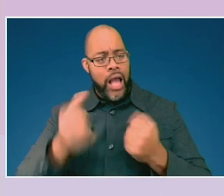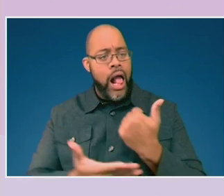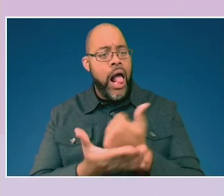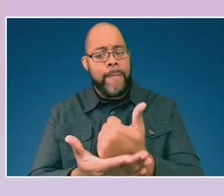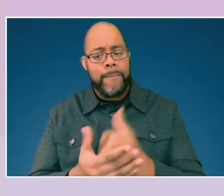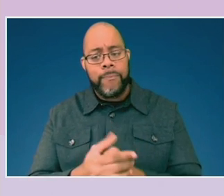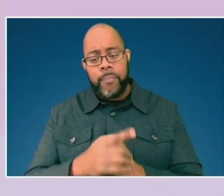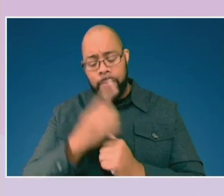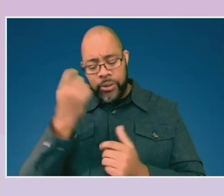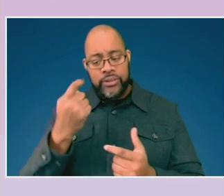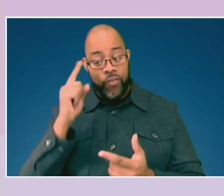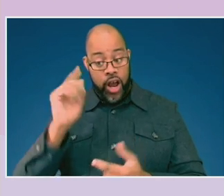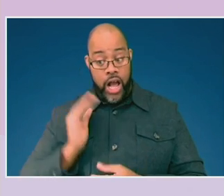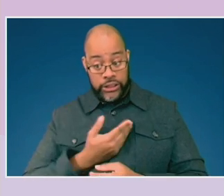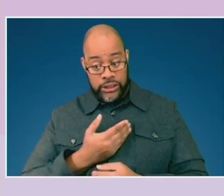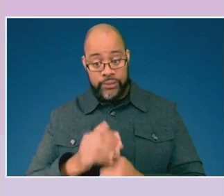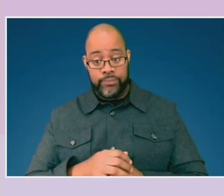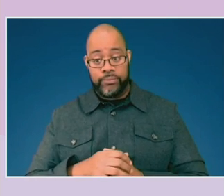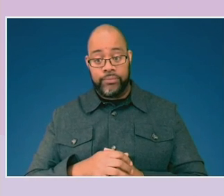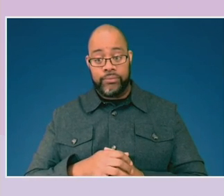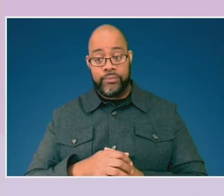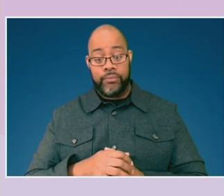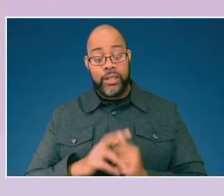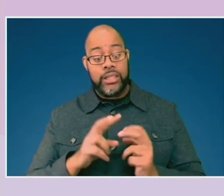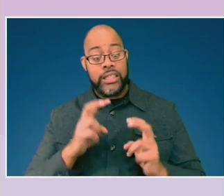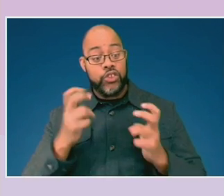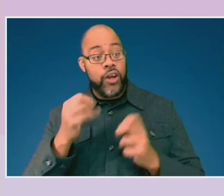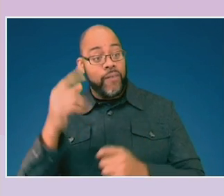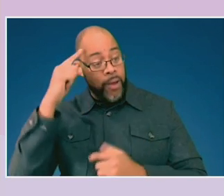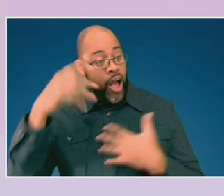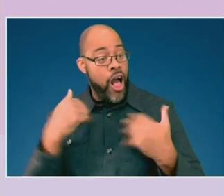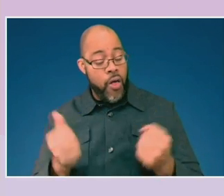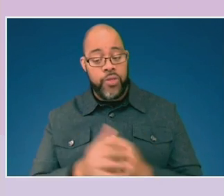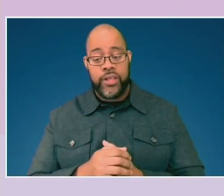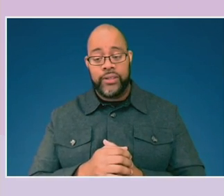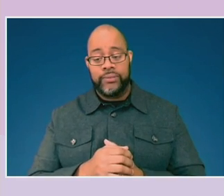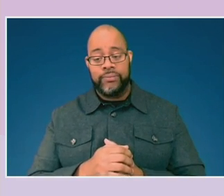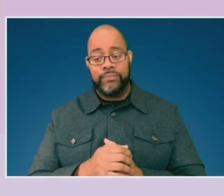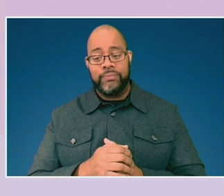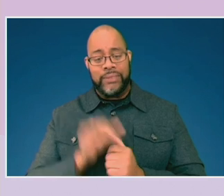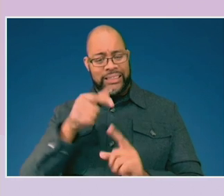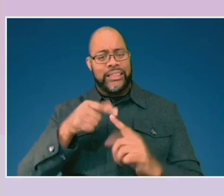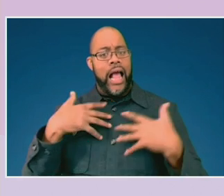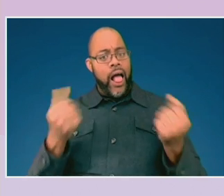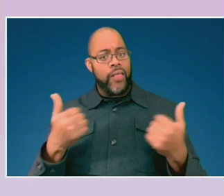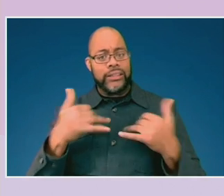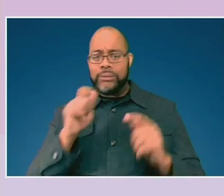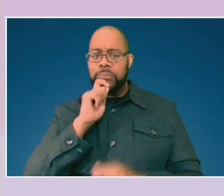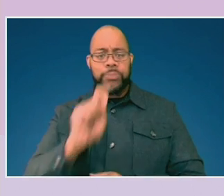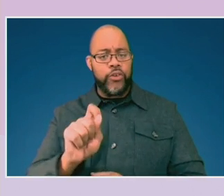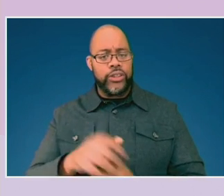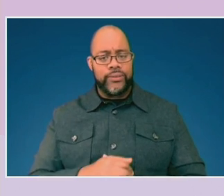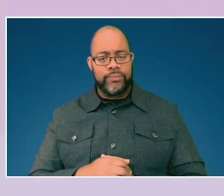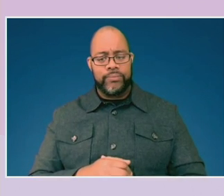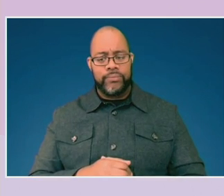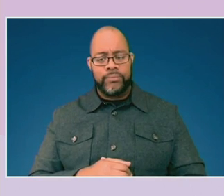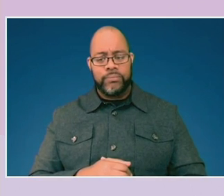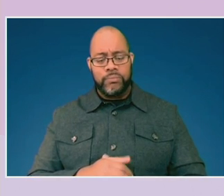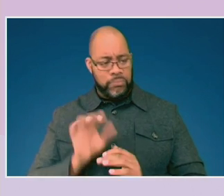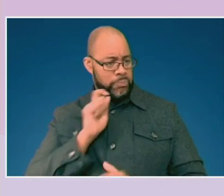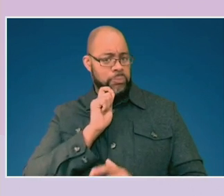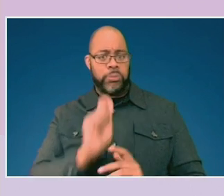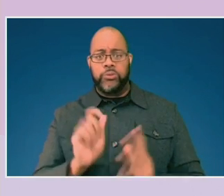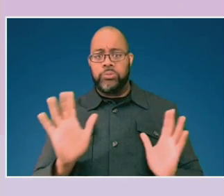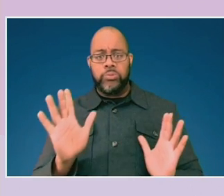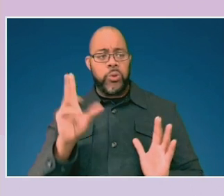Because for us, the issue of mental health is health, period. Full stop. There should